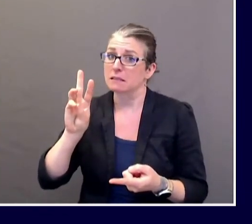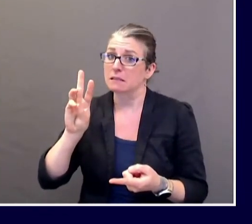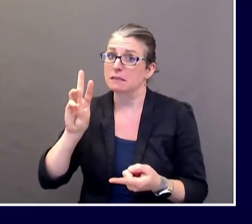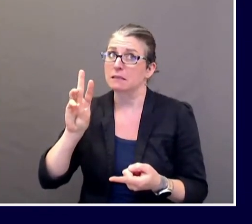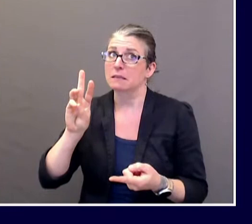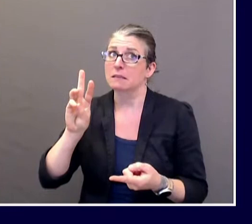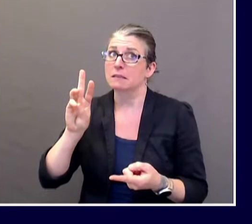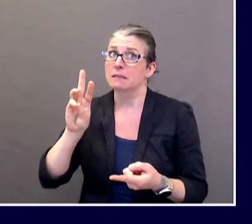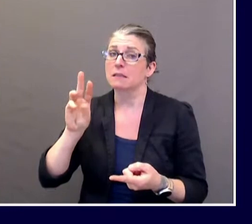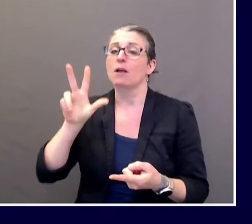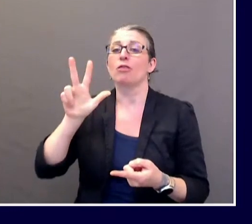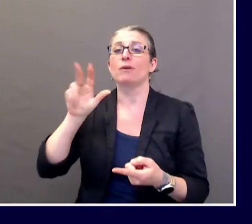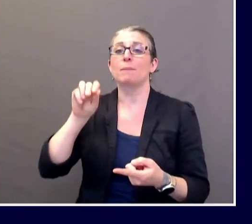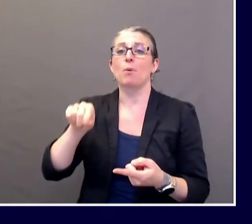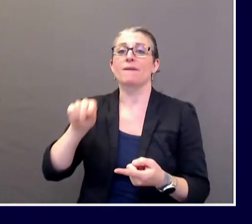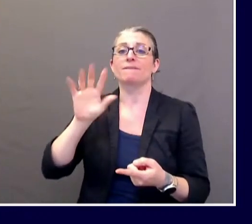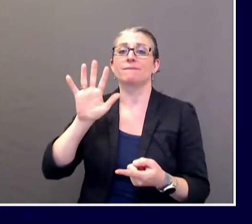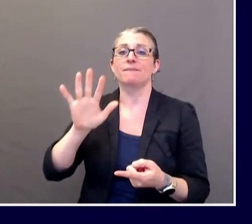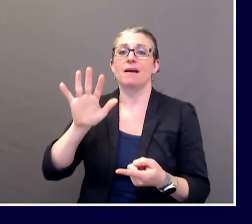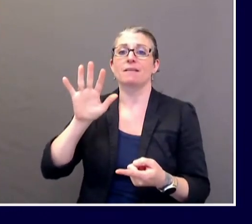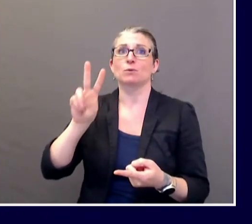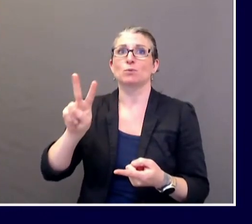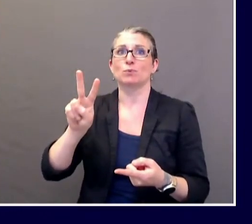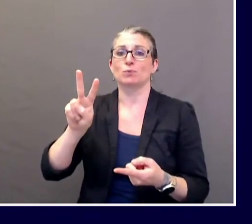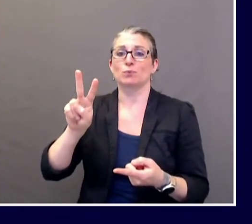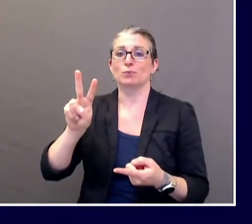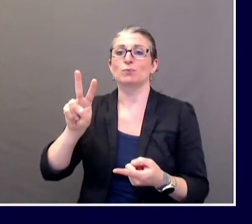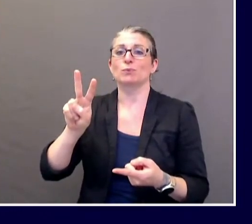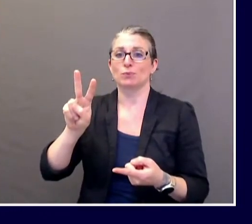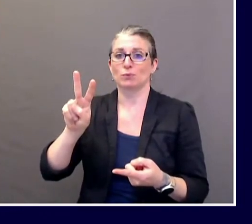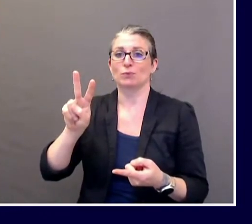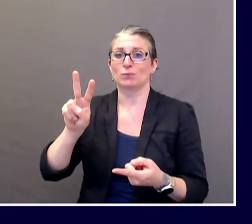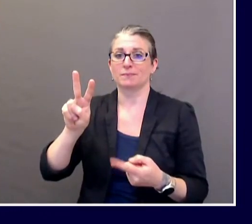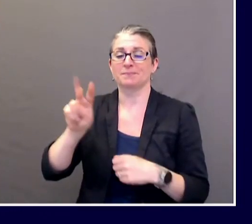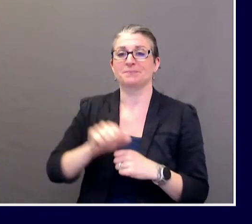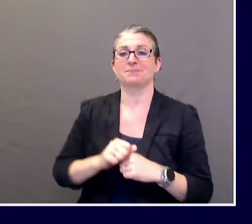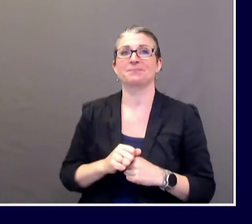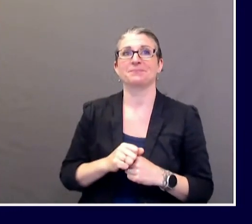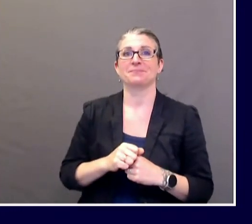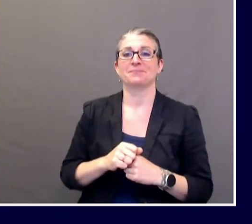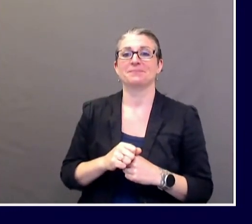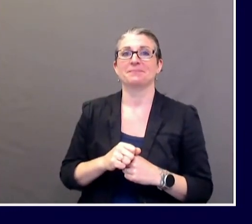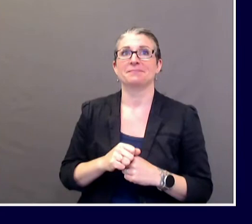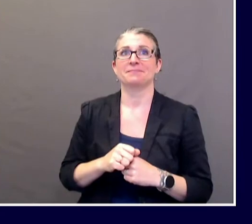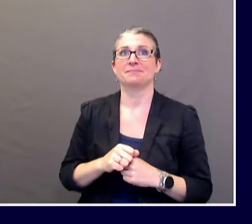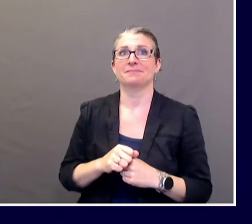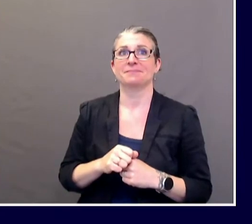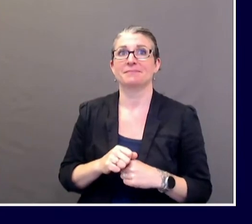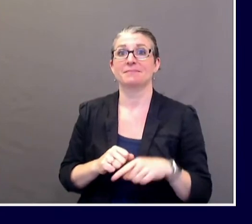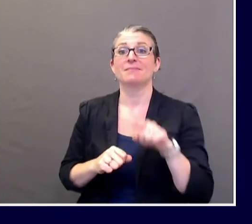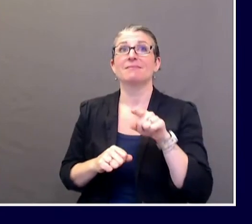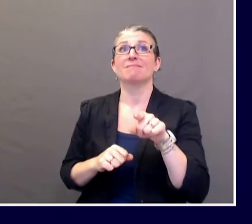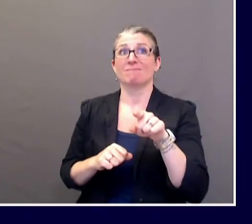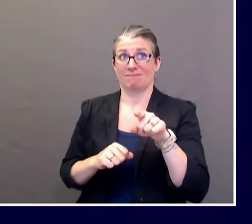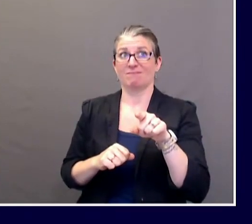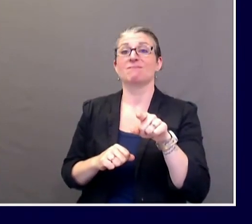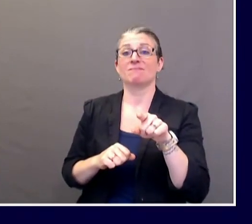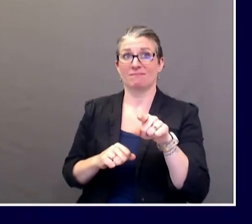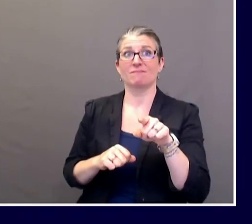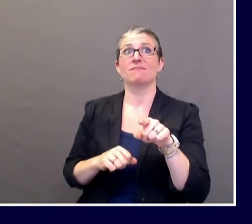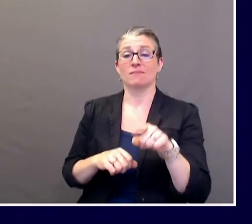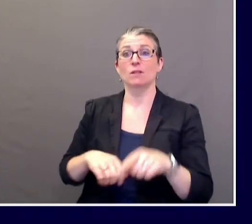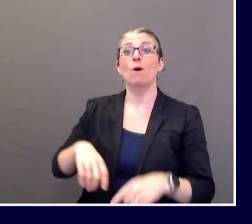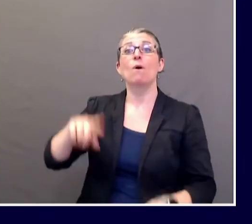our testing volume is at 706 PCR tests that are being conducted for every 100,000 people in Maine.